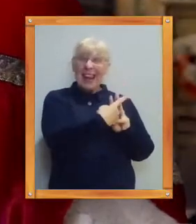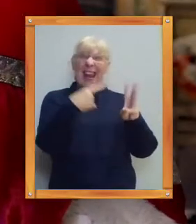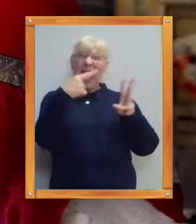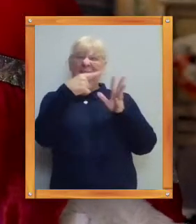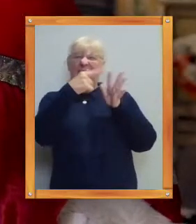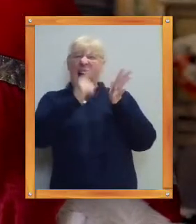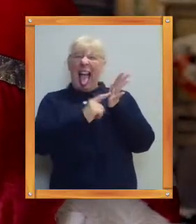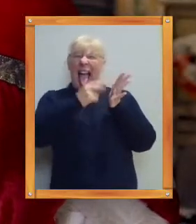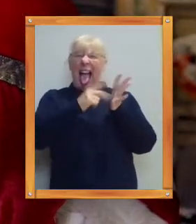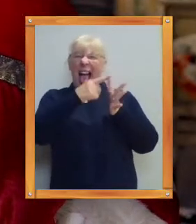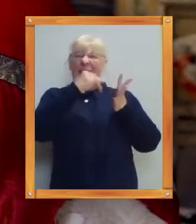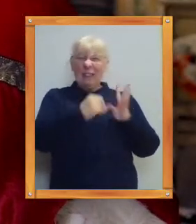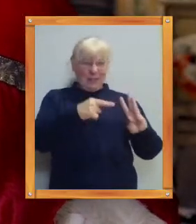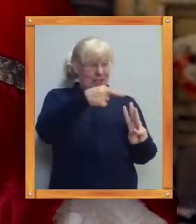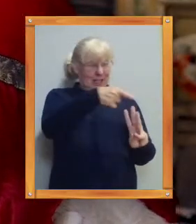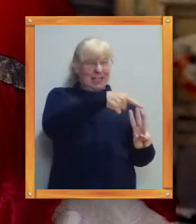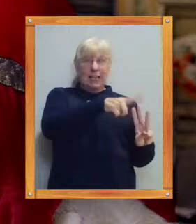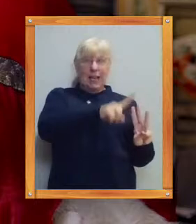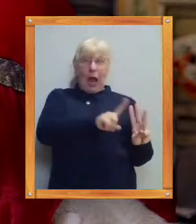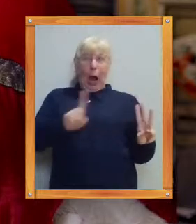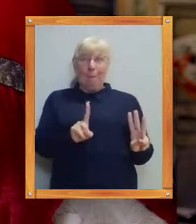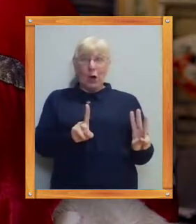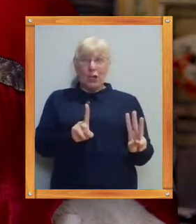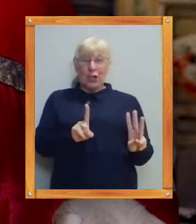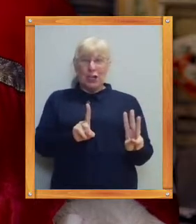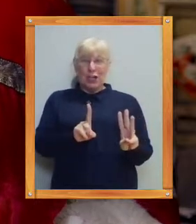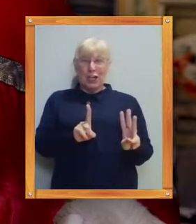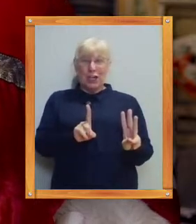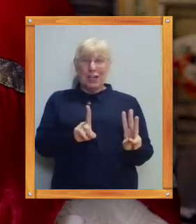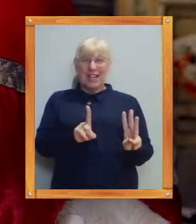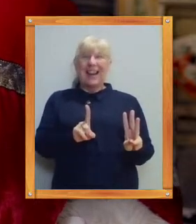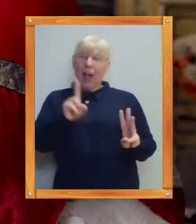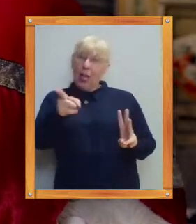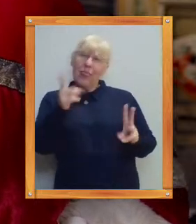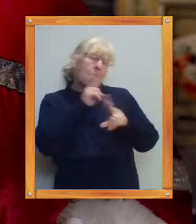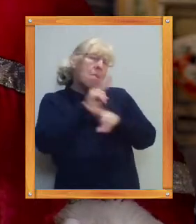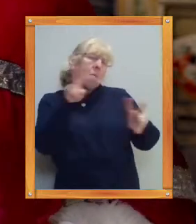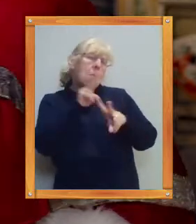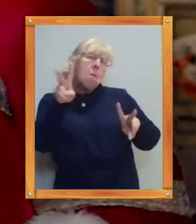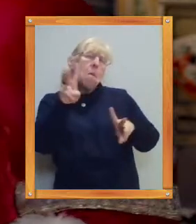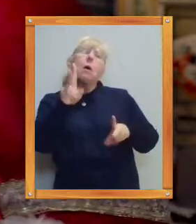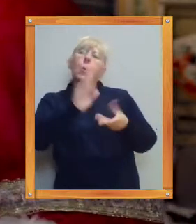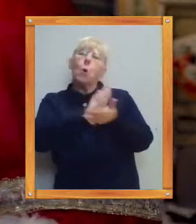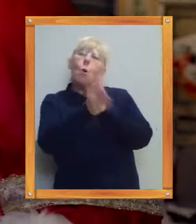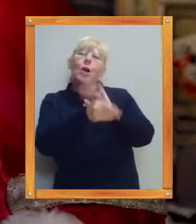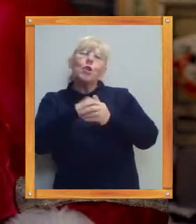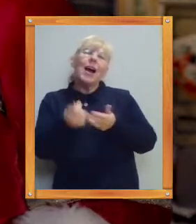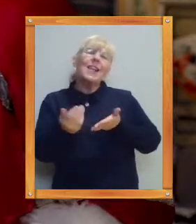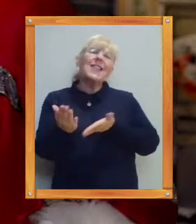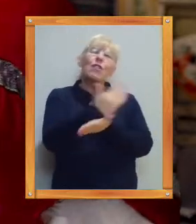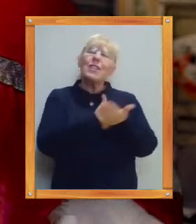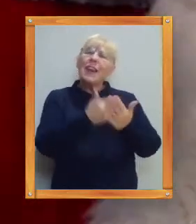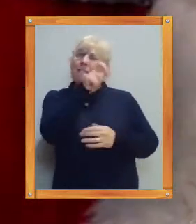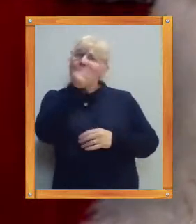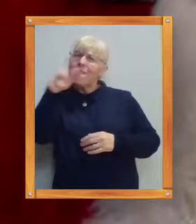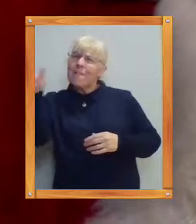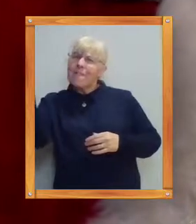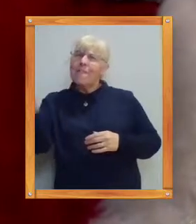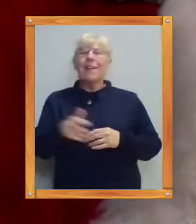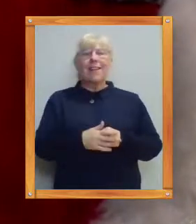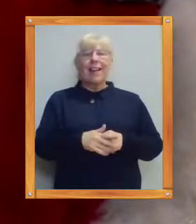They have been watching to make sure that you're washing your hands to keep everyone safe. Here at the North Pole, we have our very